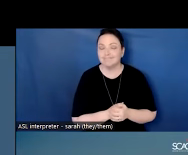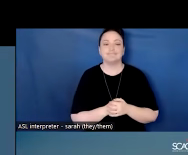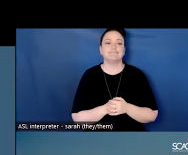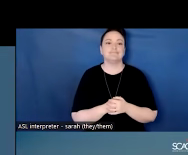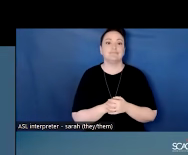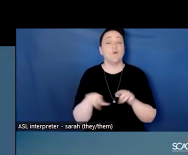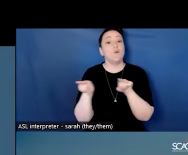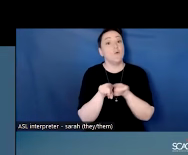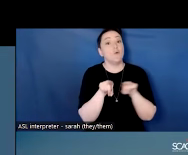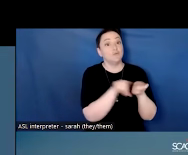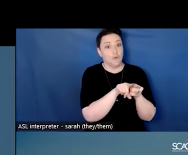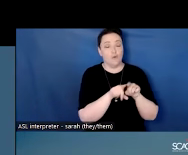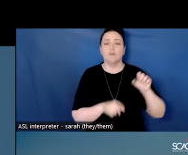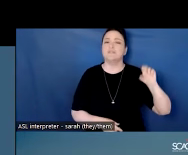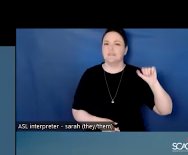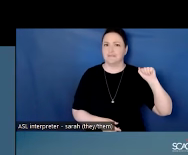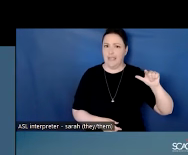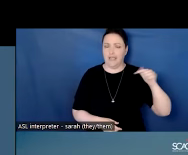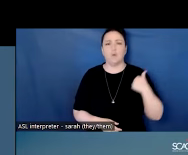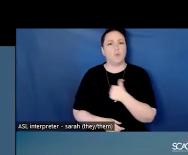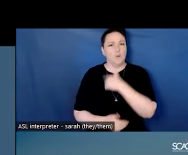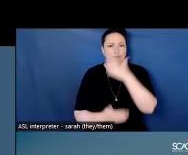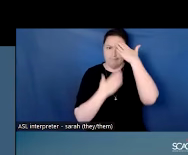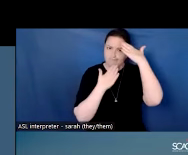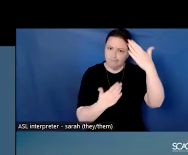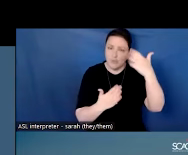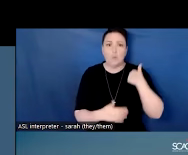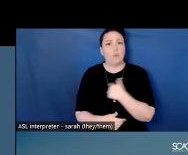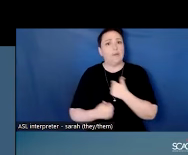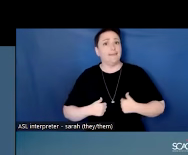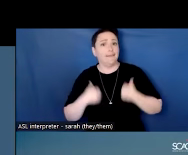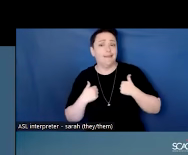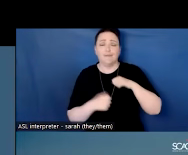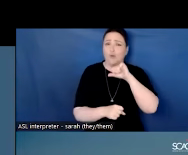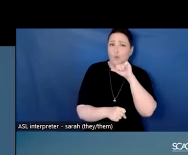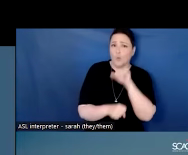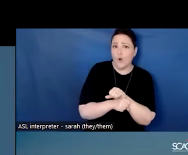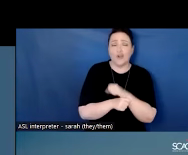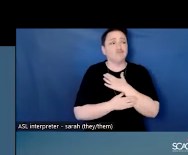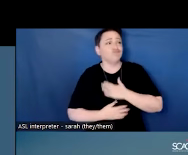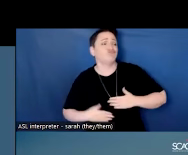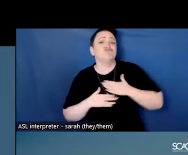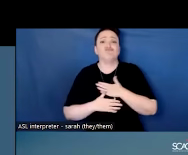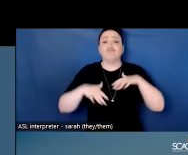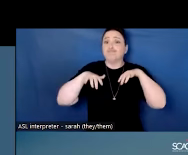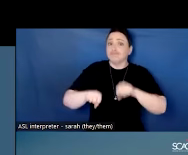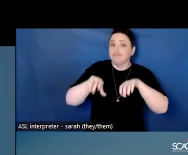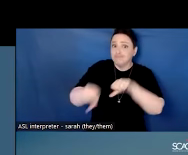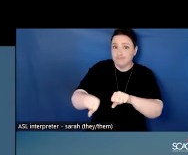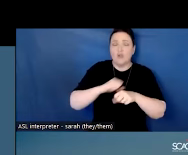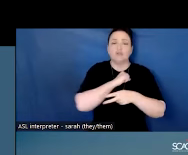Also, we at SCAG acknowledge that we are living, working, recreating, and taking space on stolen Indigenous